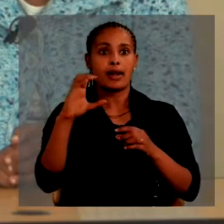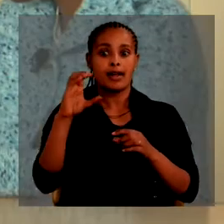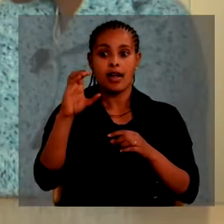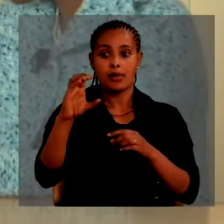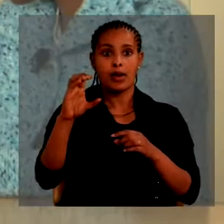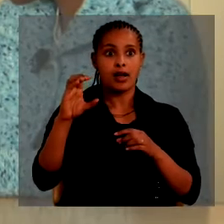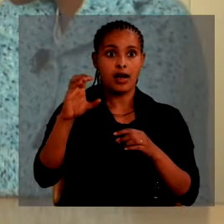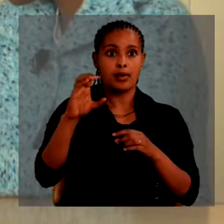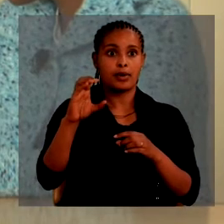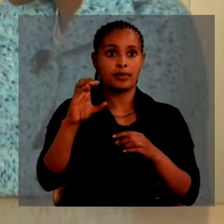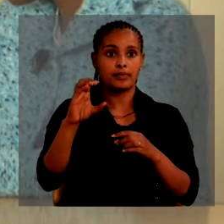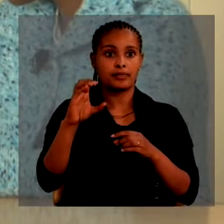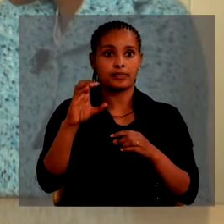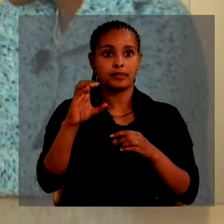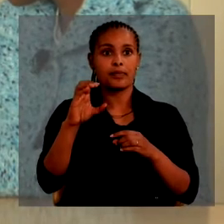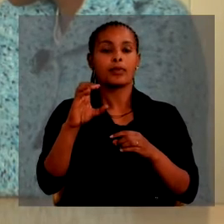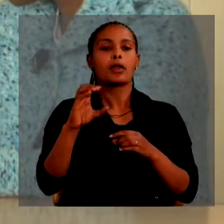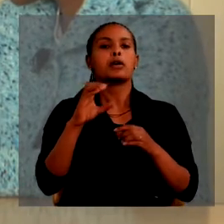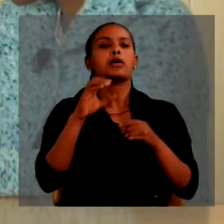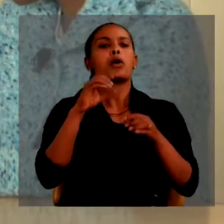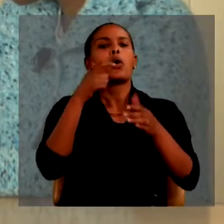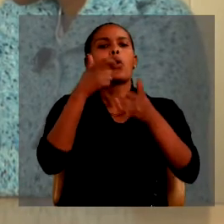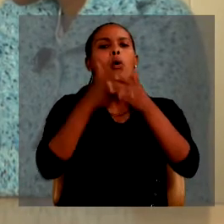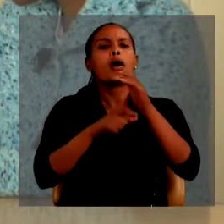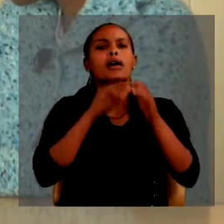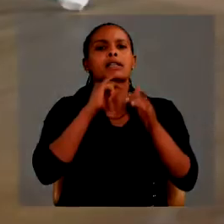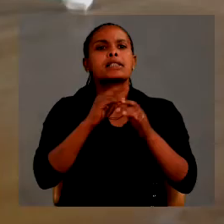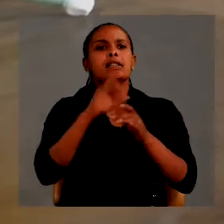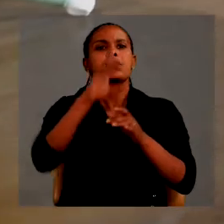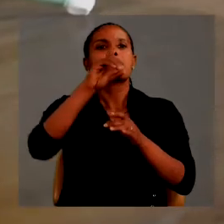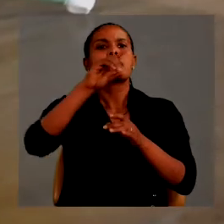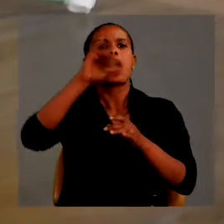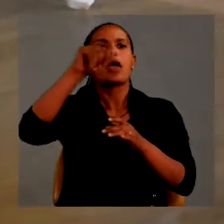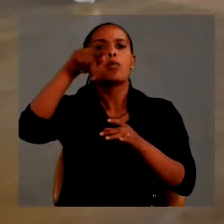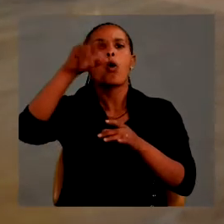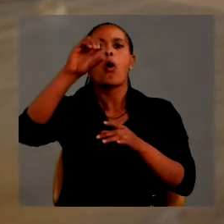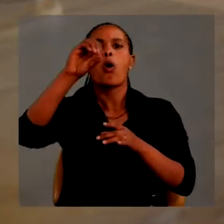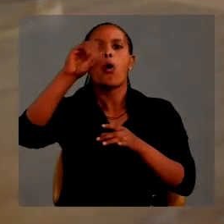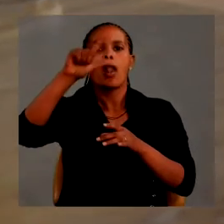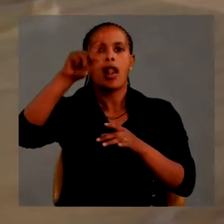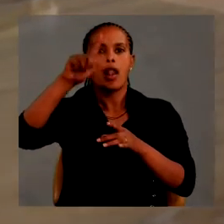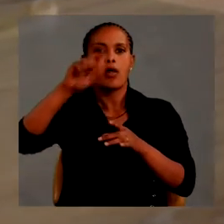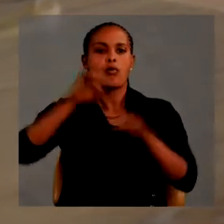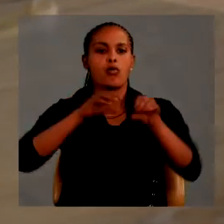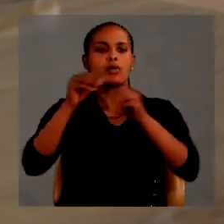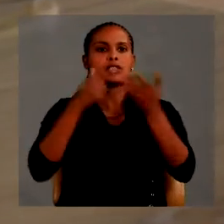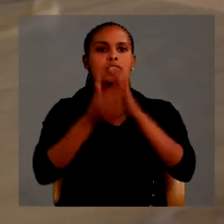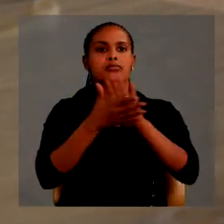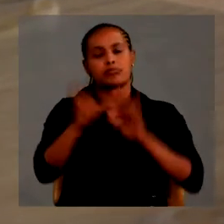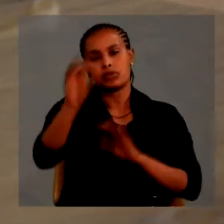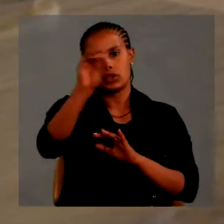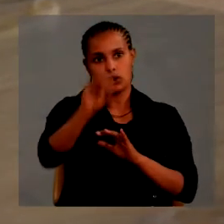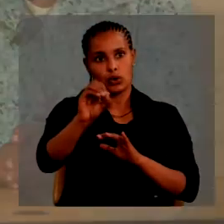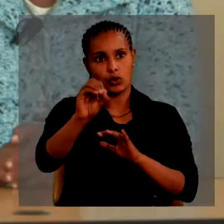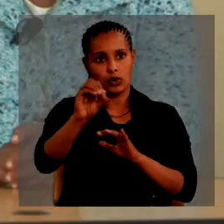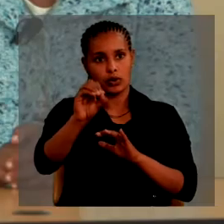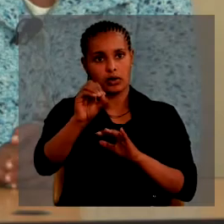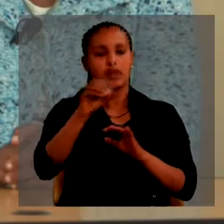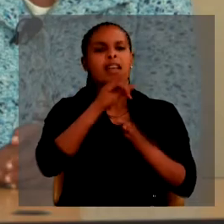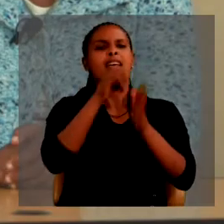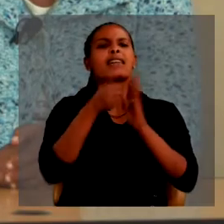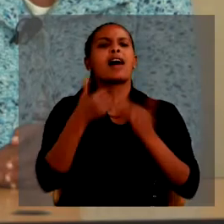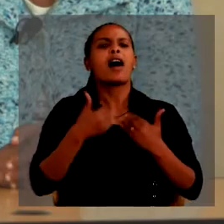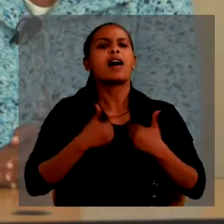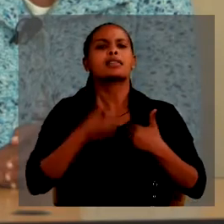out. So what is the dipole moment of this molecule? Zero. Even though it